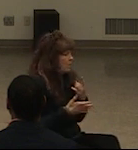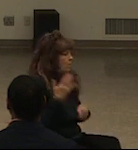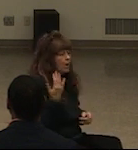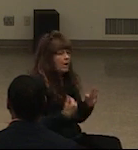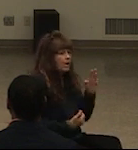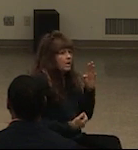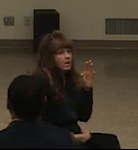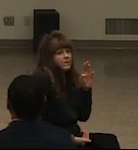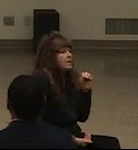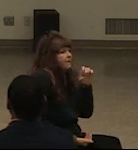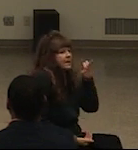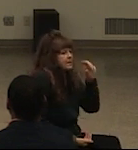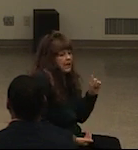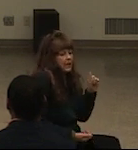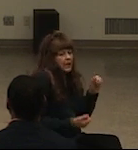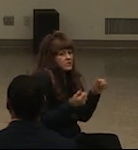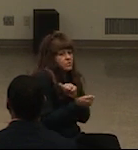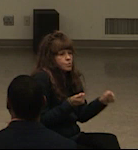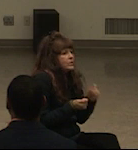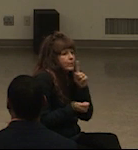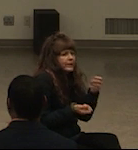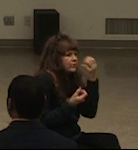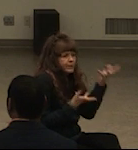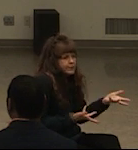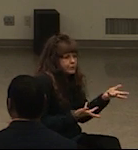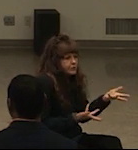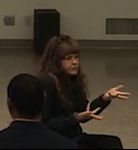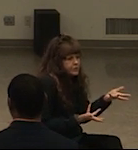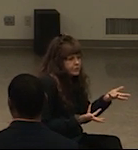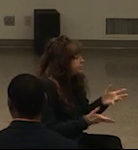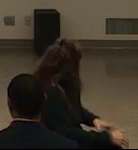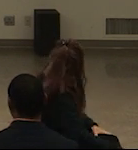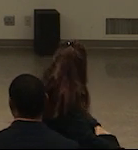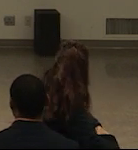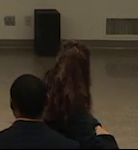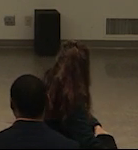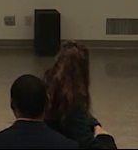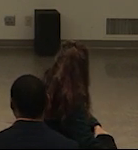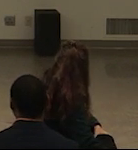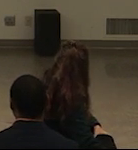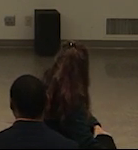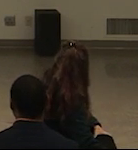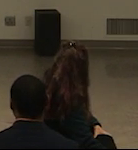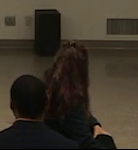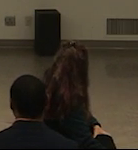right? That this binary either or thinking, right? You're either with us or against us.